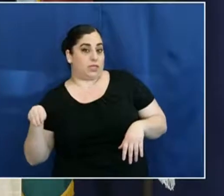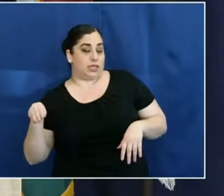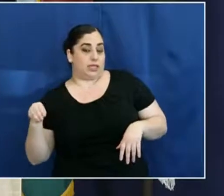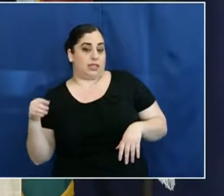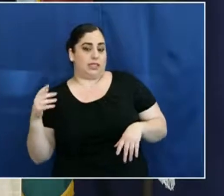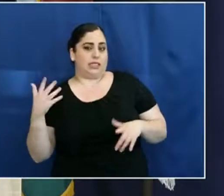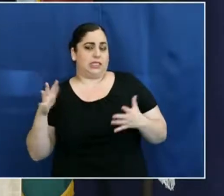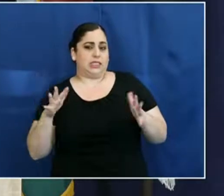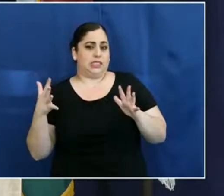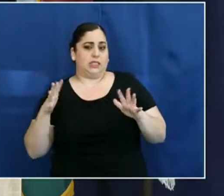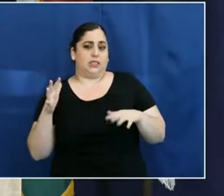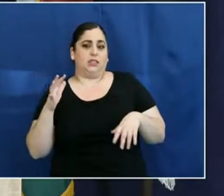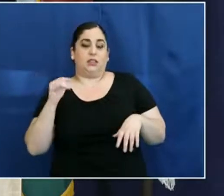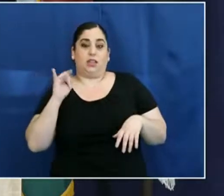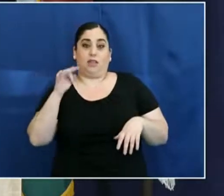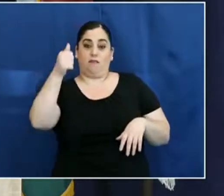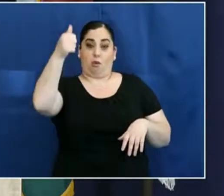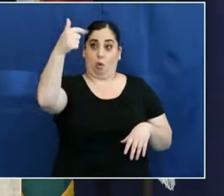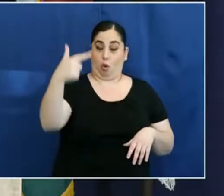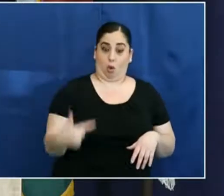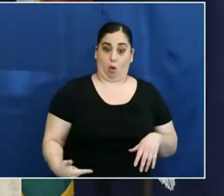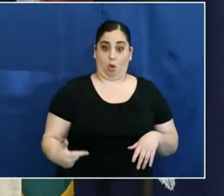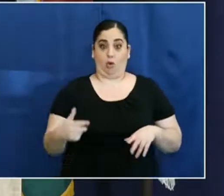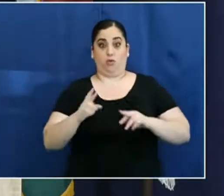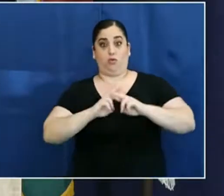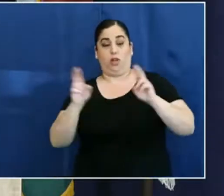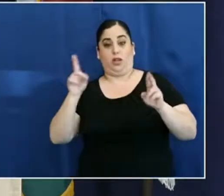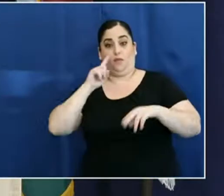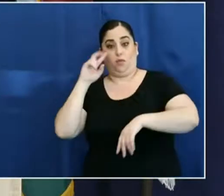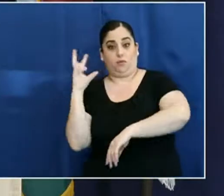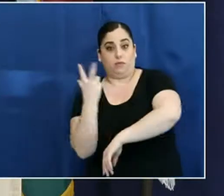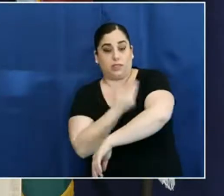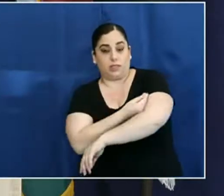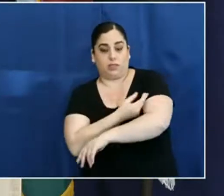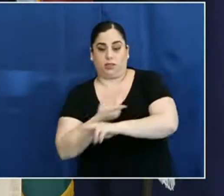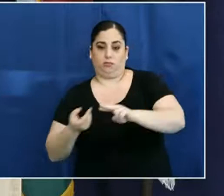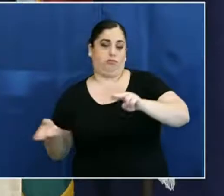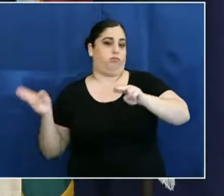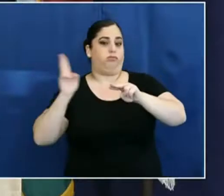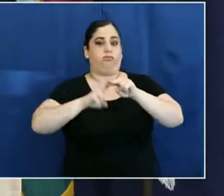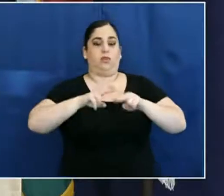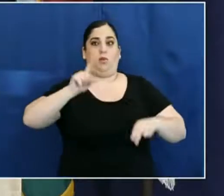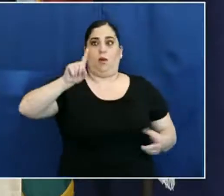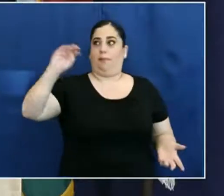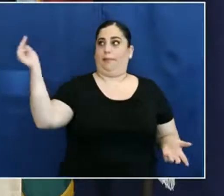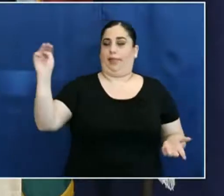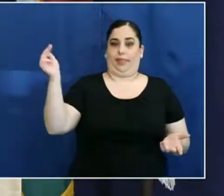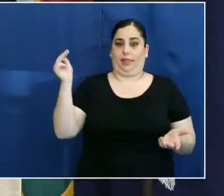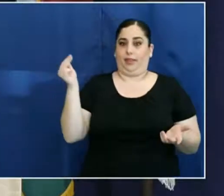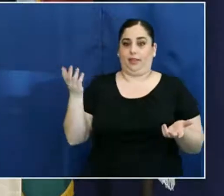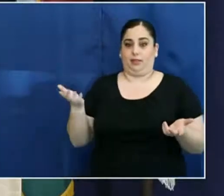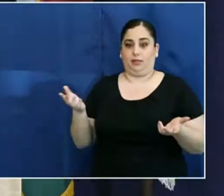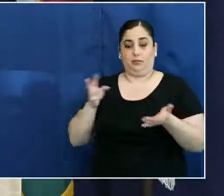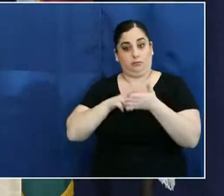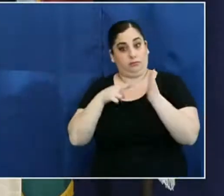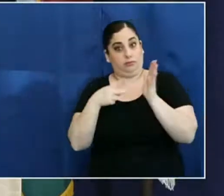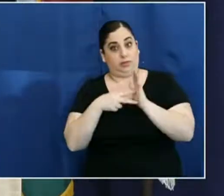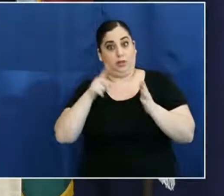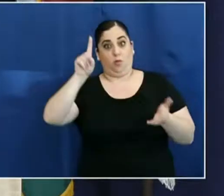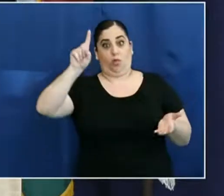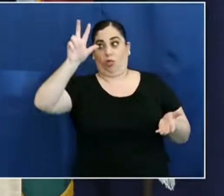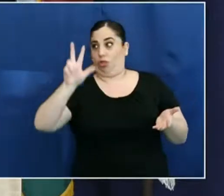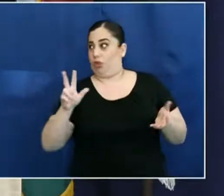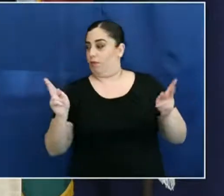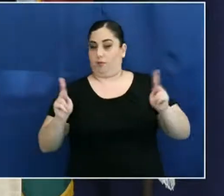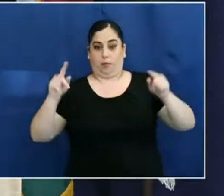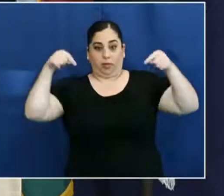residents to the pool of people who are currently now eligible to be vaccinated. That's about a third of our population. And